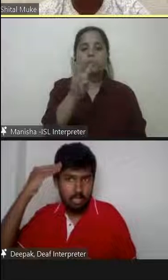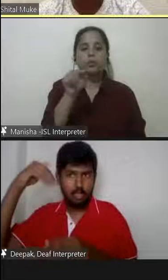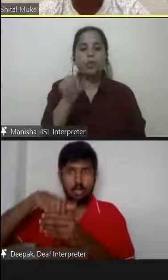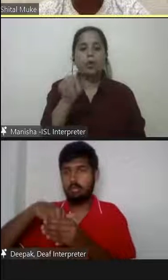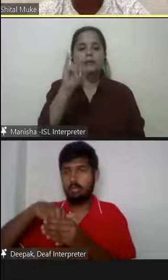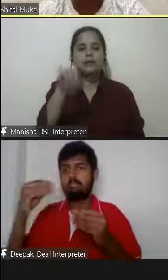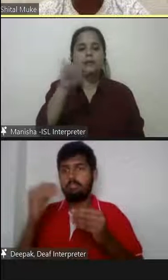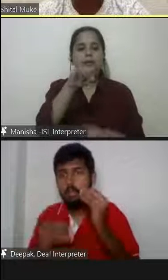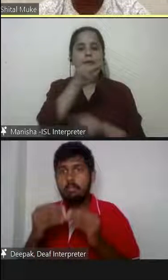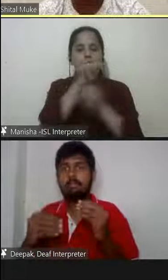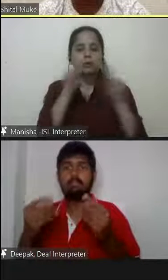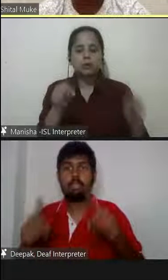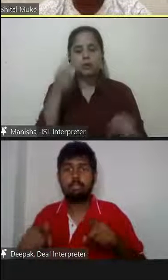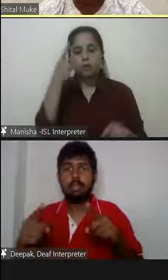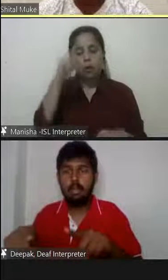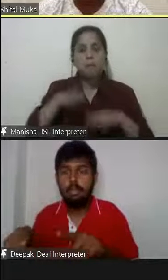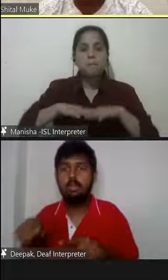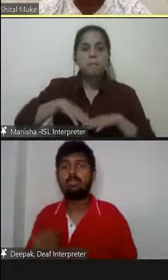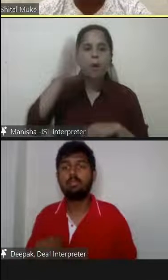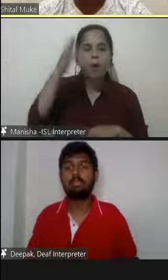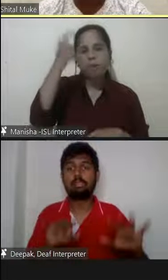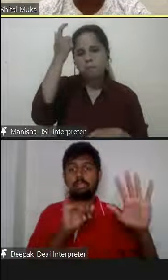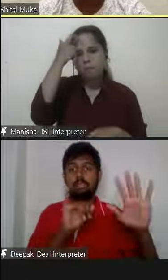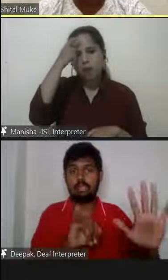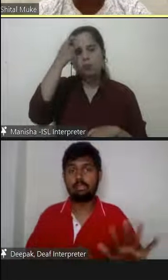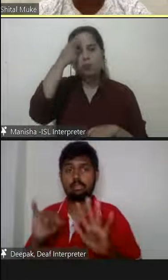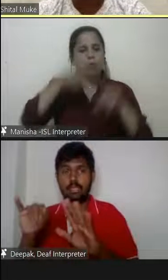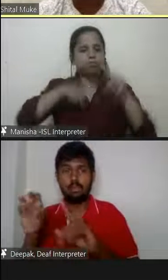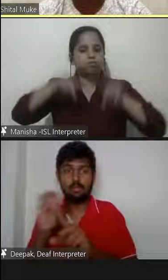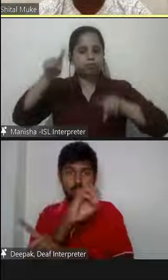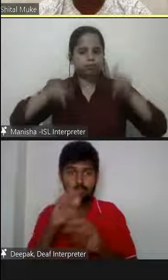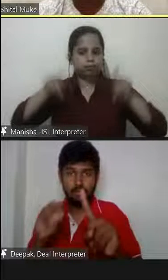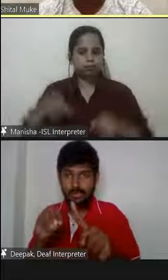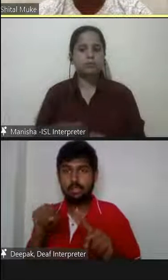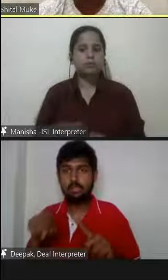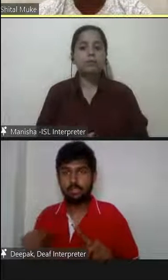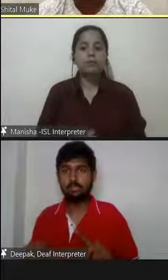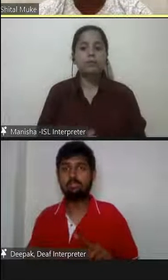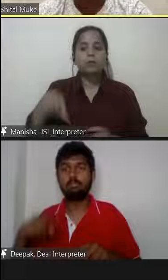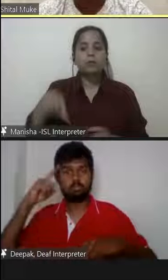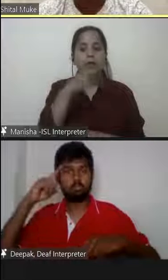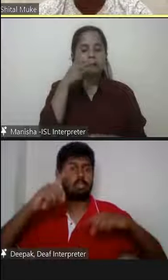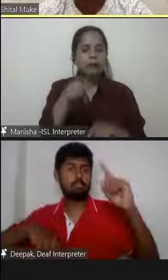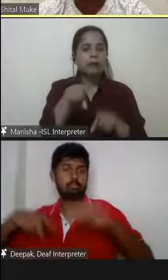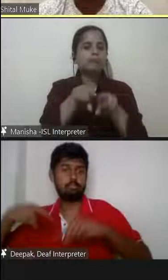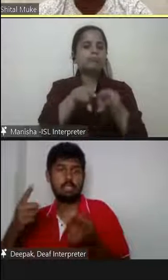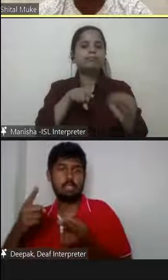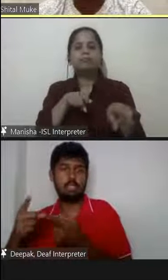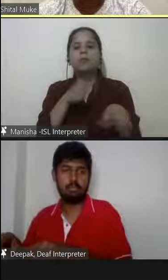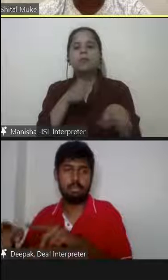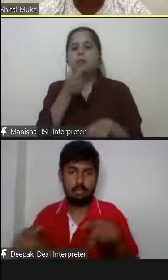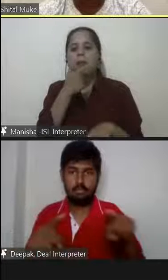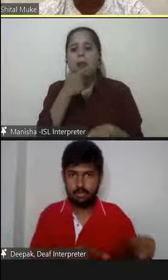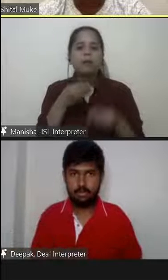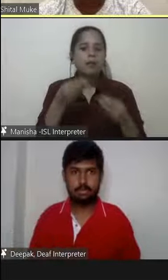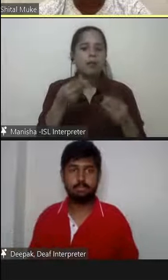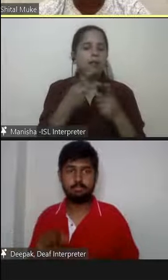73.6% for the severe mental disorders. So considering this treatment gap,